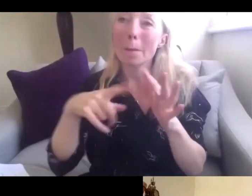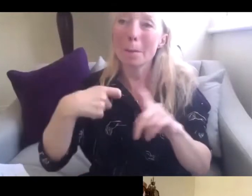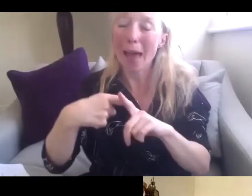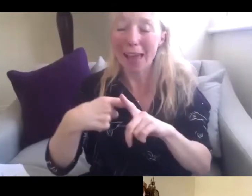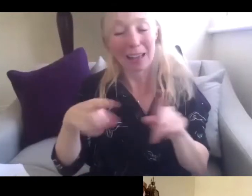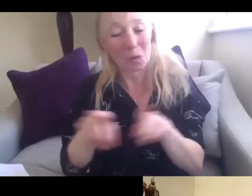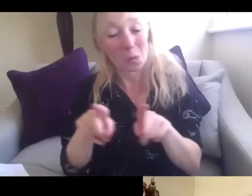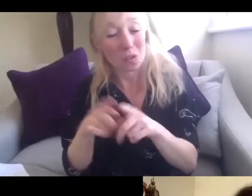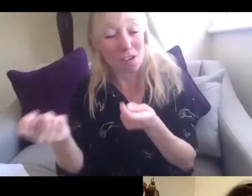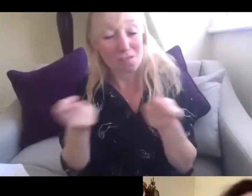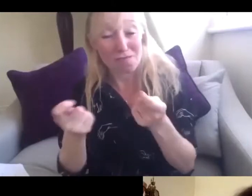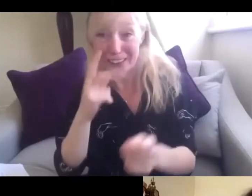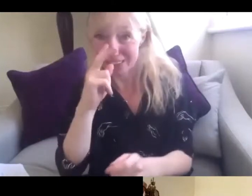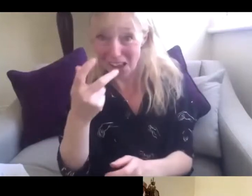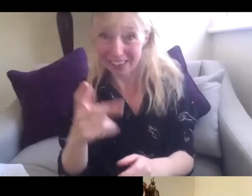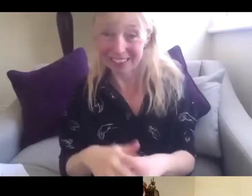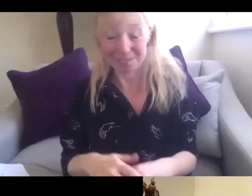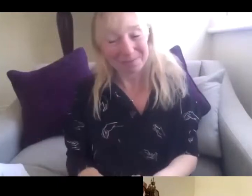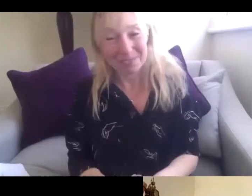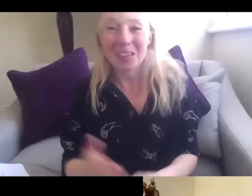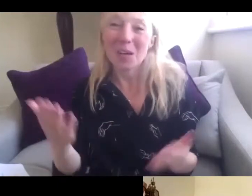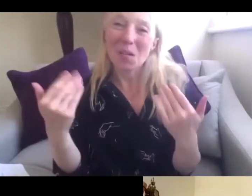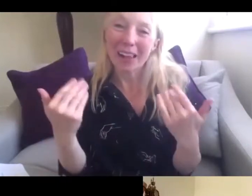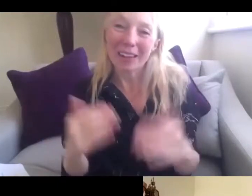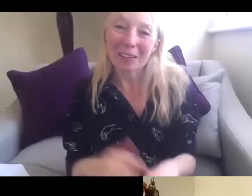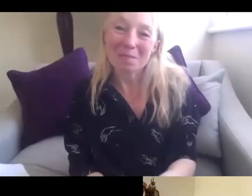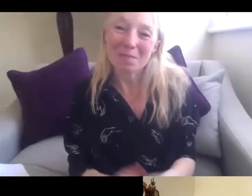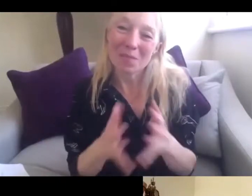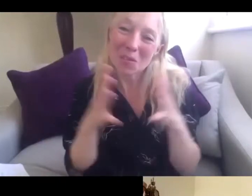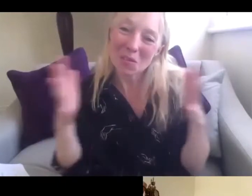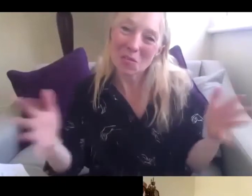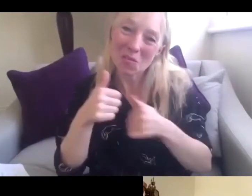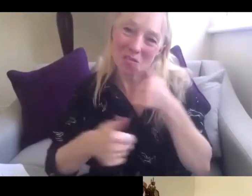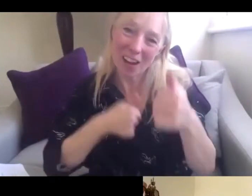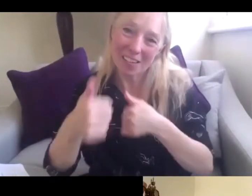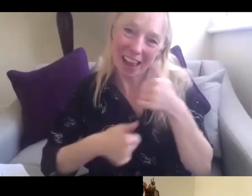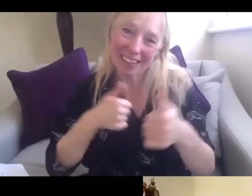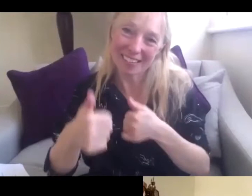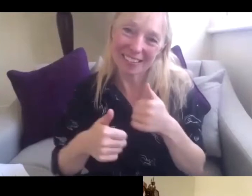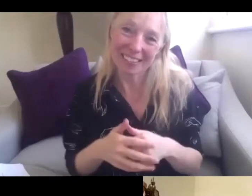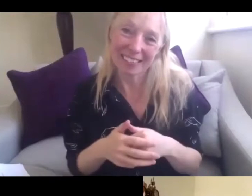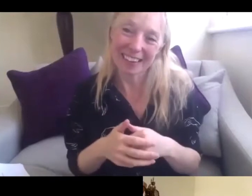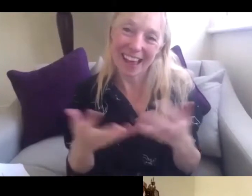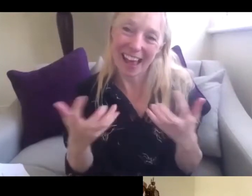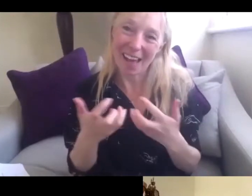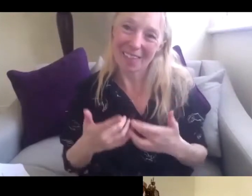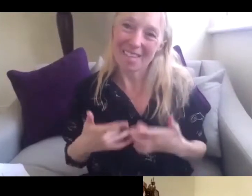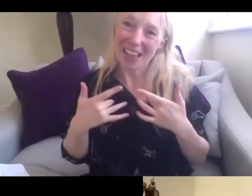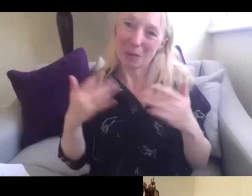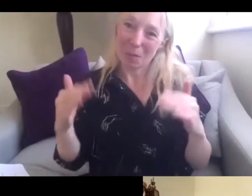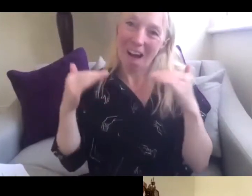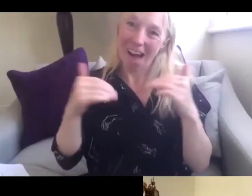Welcome, Laurane. Hello. Hello. Huge congratulations. How does it feel to be highly commended in the Life